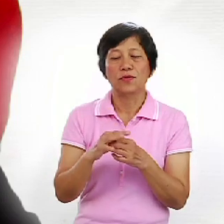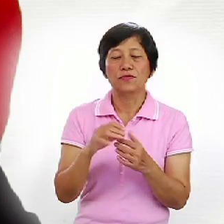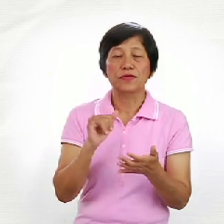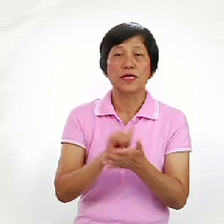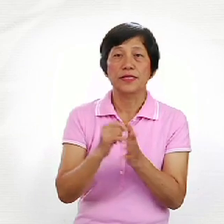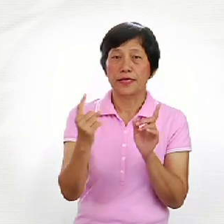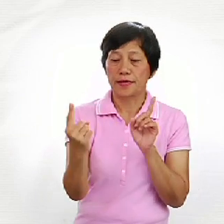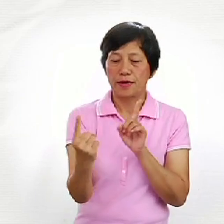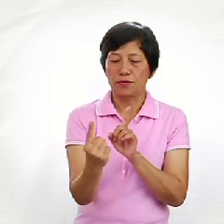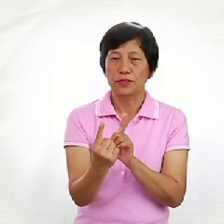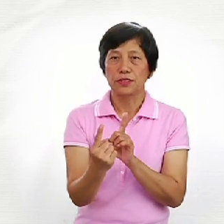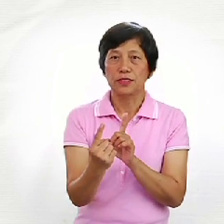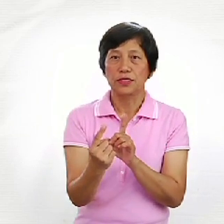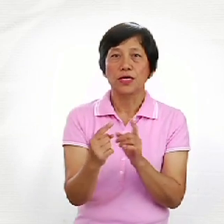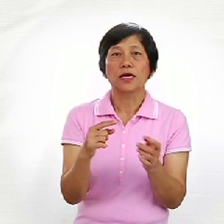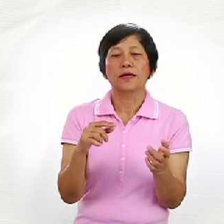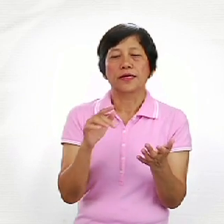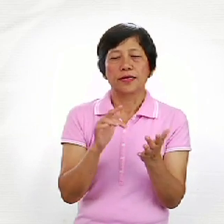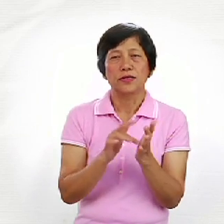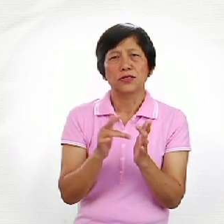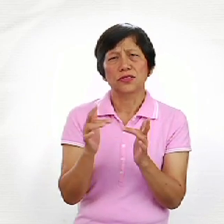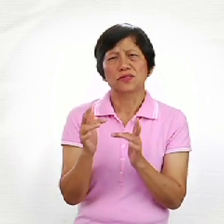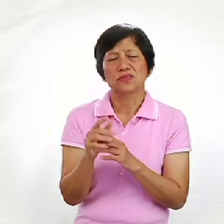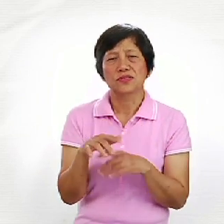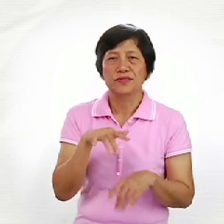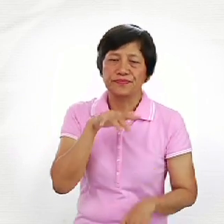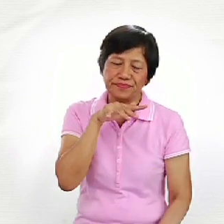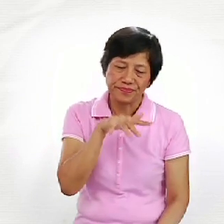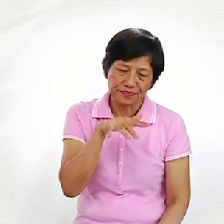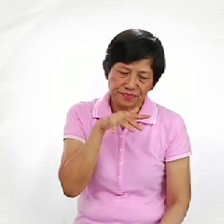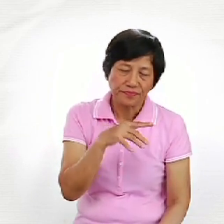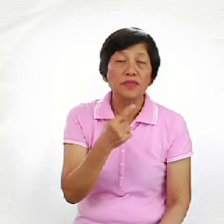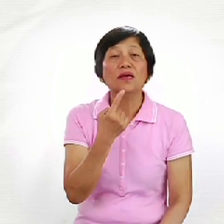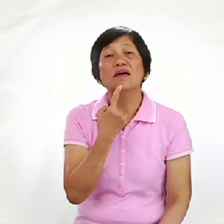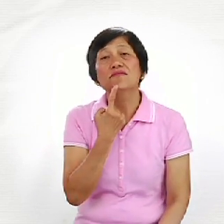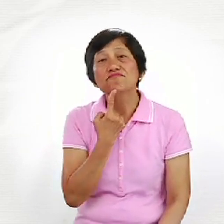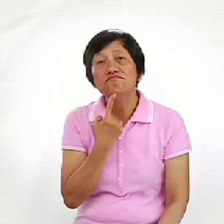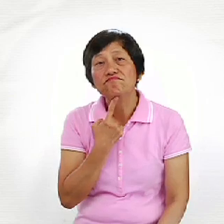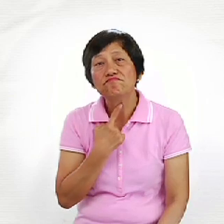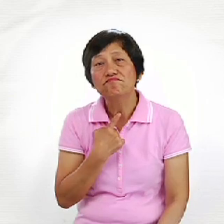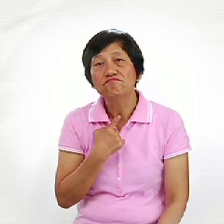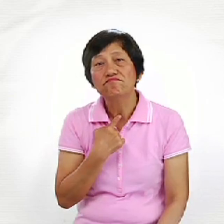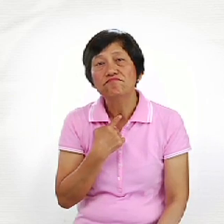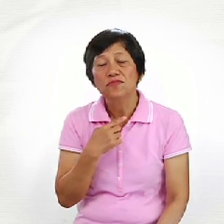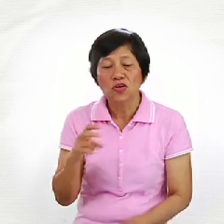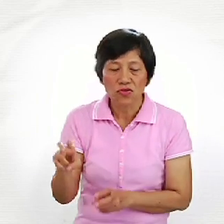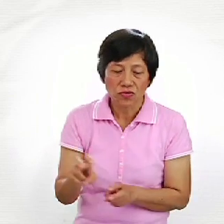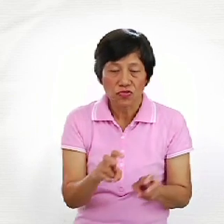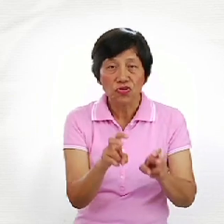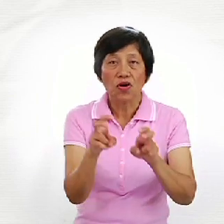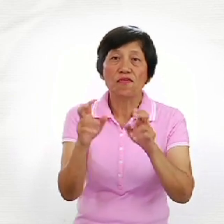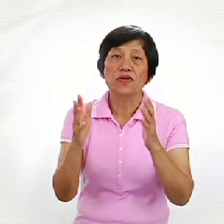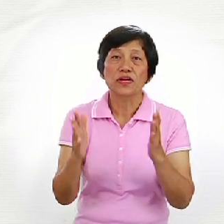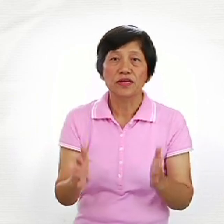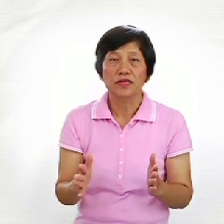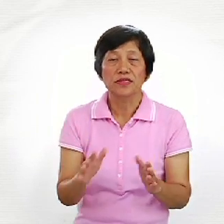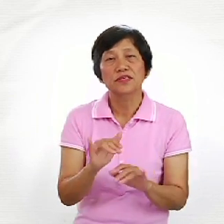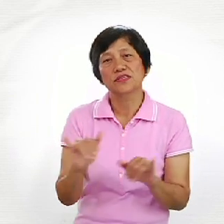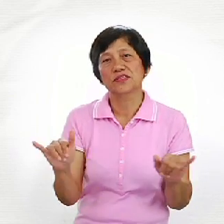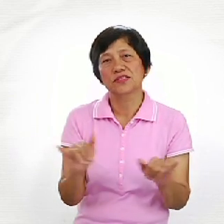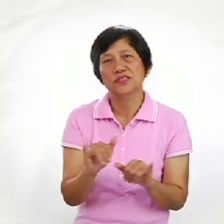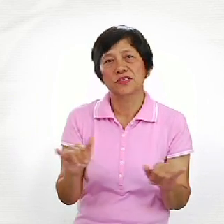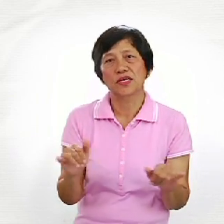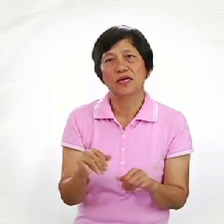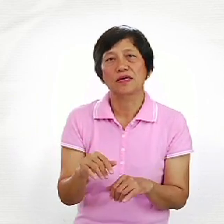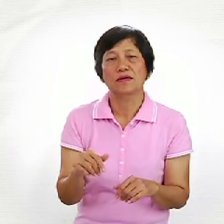encounter. Jesus, a tired, thirsty traveler, just like